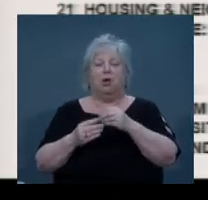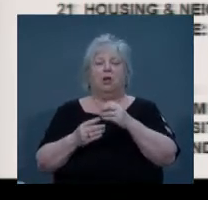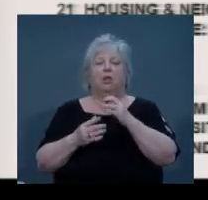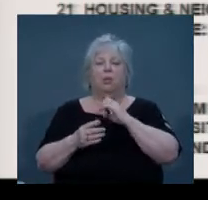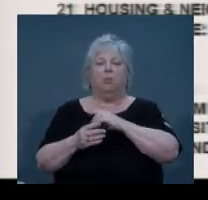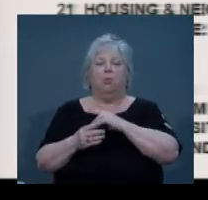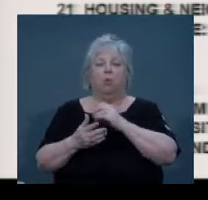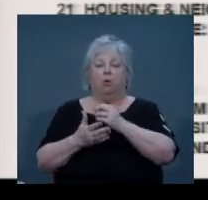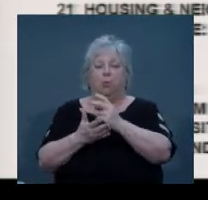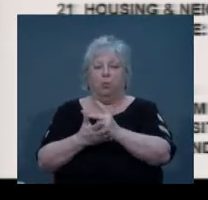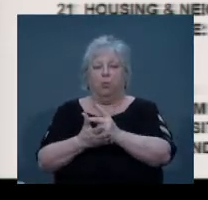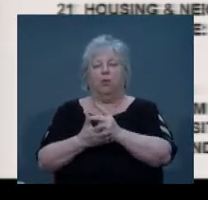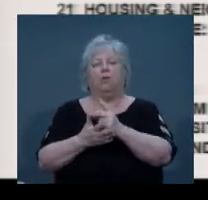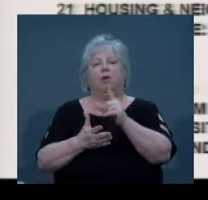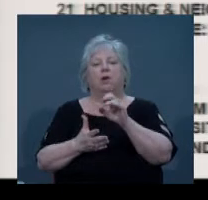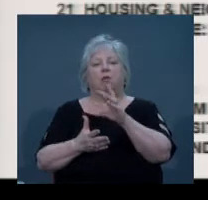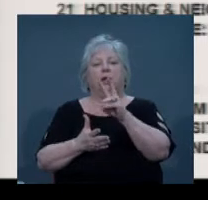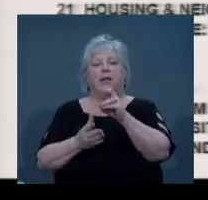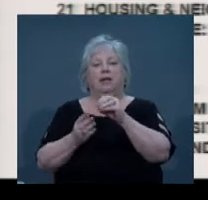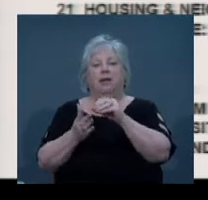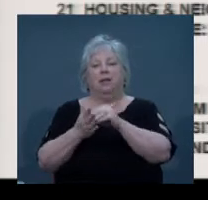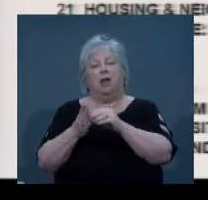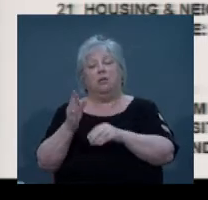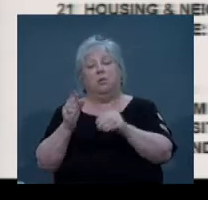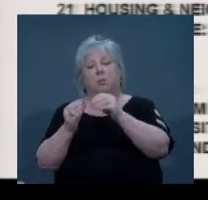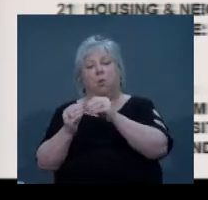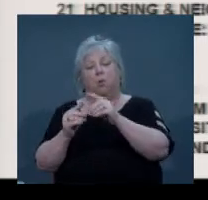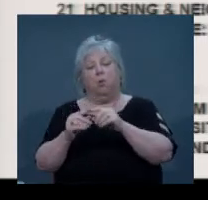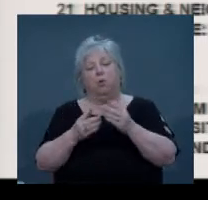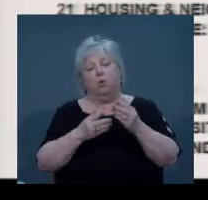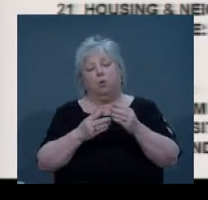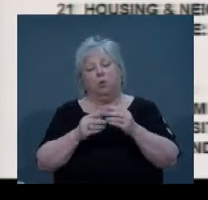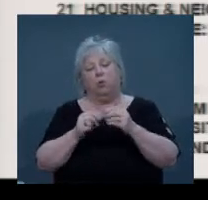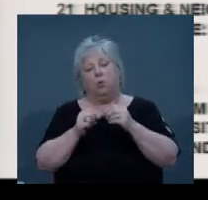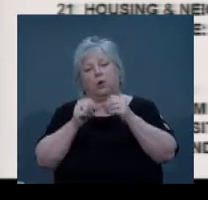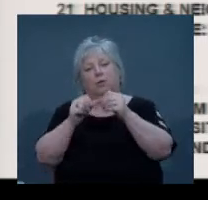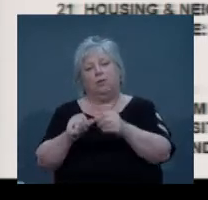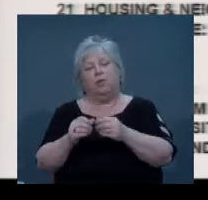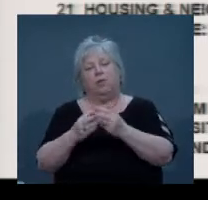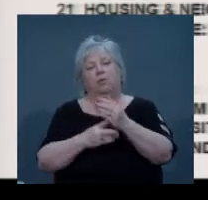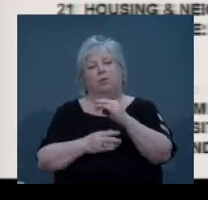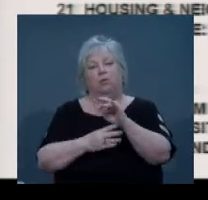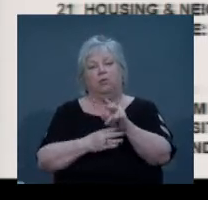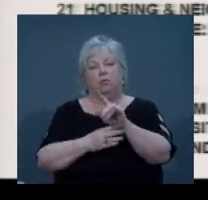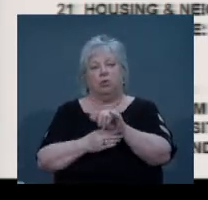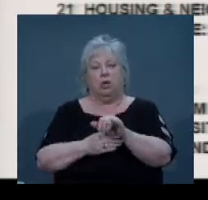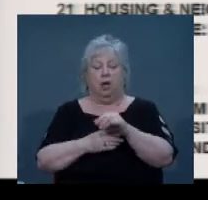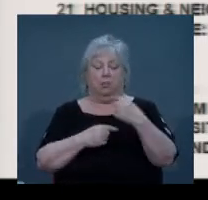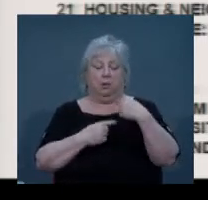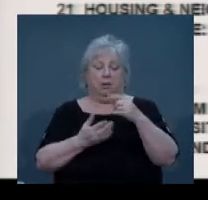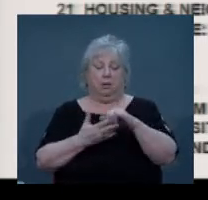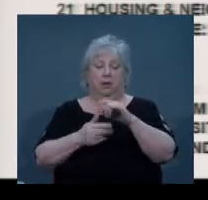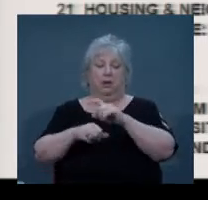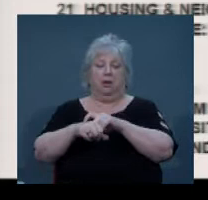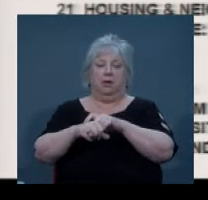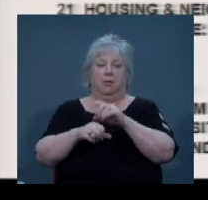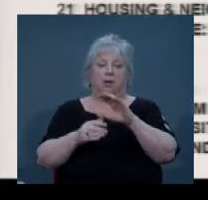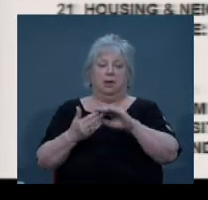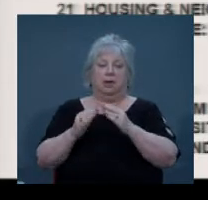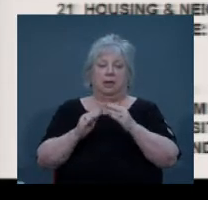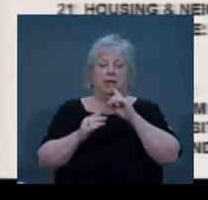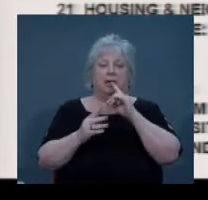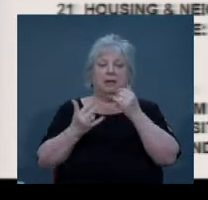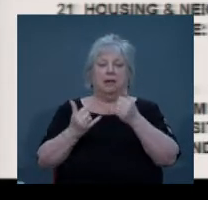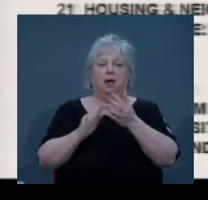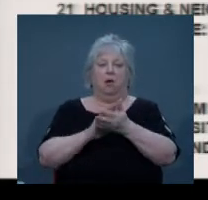an amendment of $160,000 to carry them through July. Since that time, though, the city is now